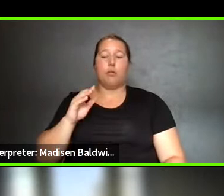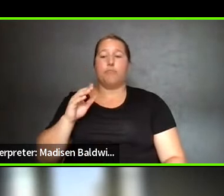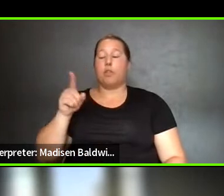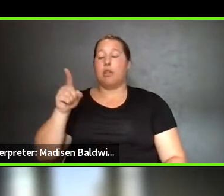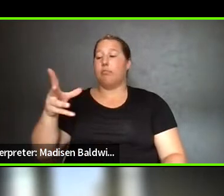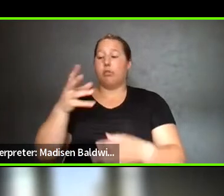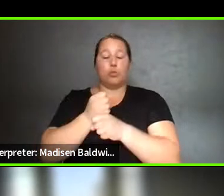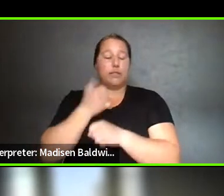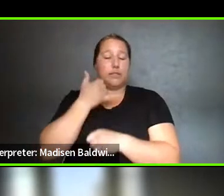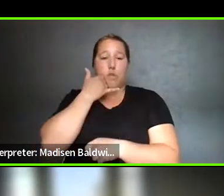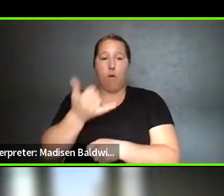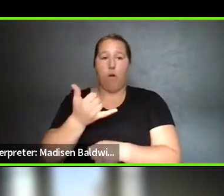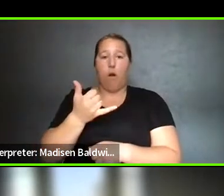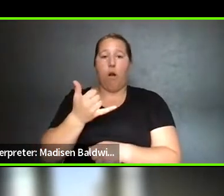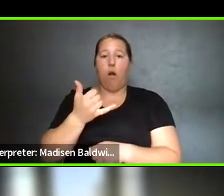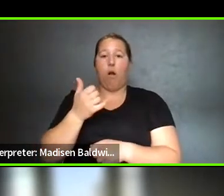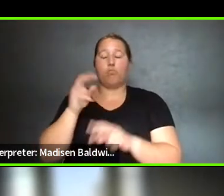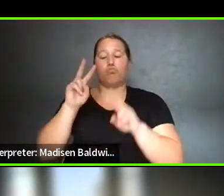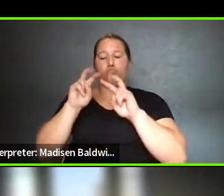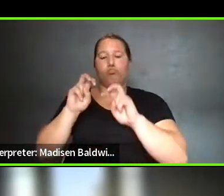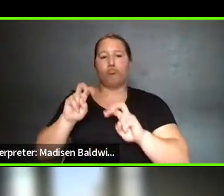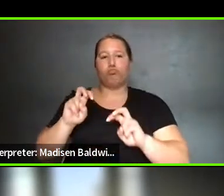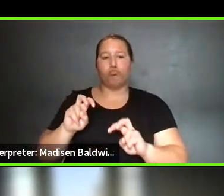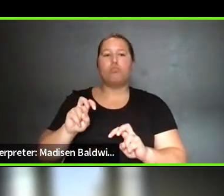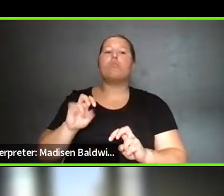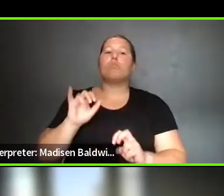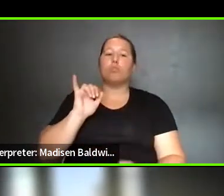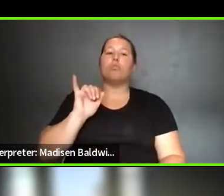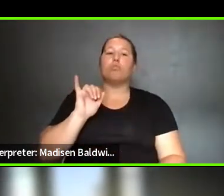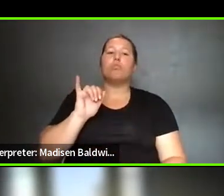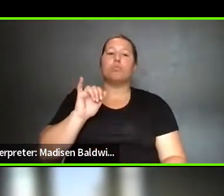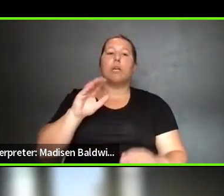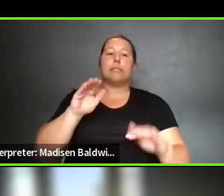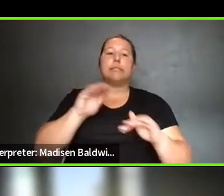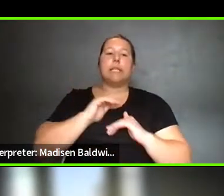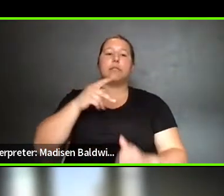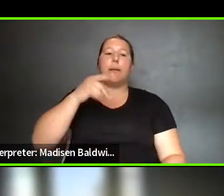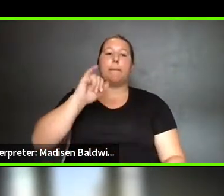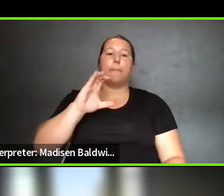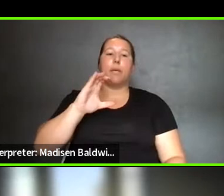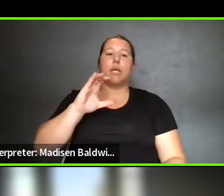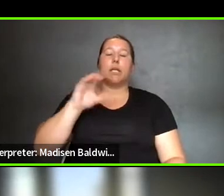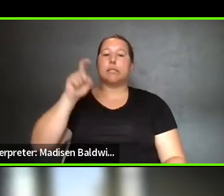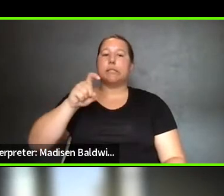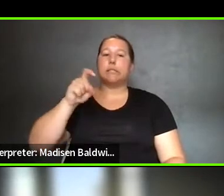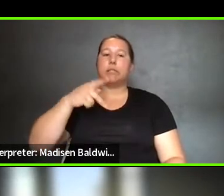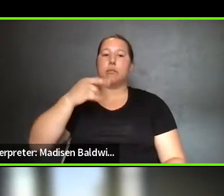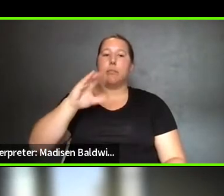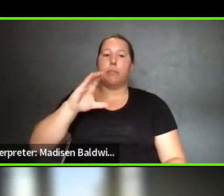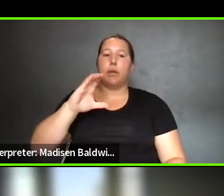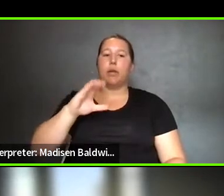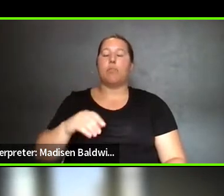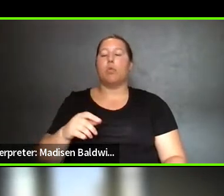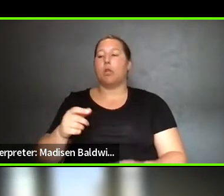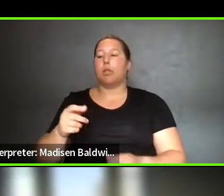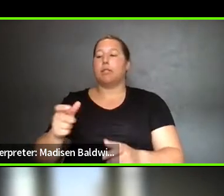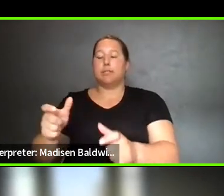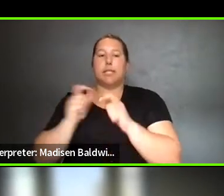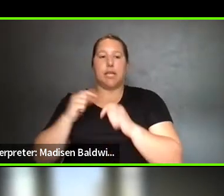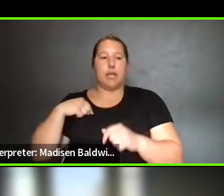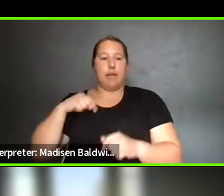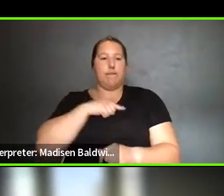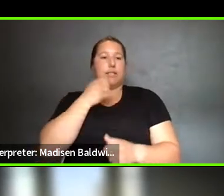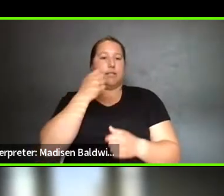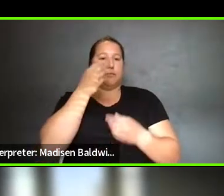call and have assessed that it is a PIC call. They will call us directly and give us the information regarding the call,